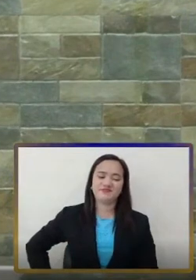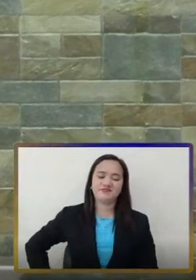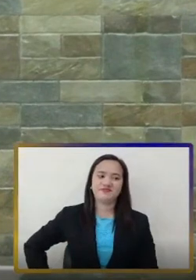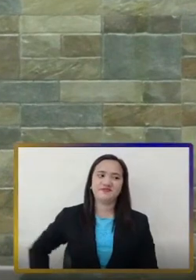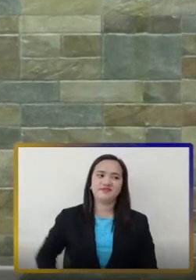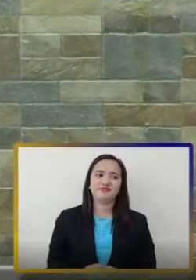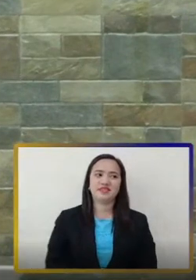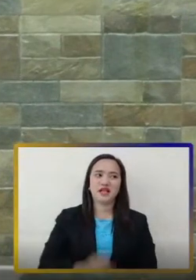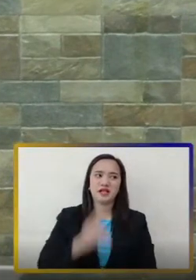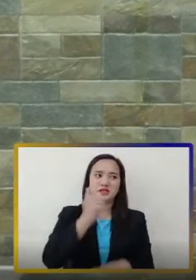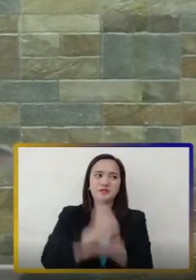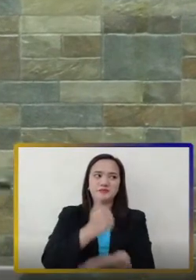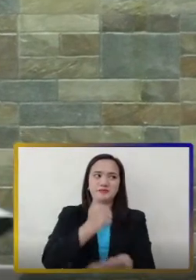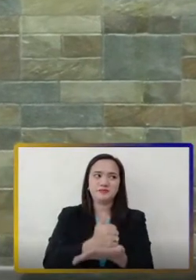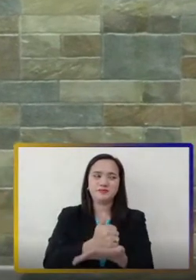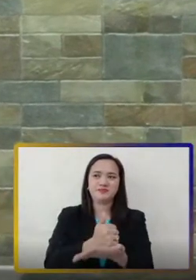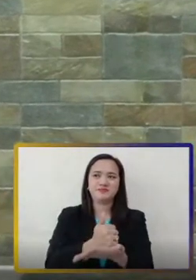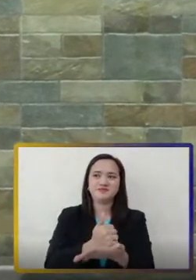Christ.